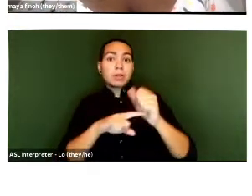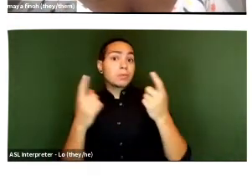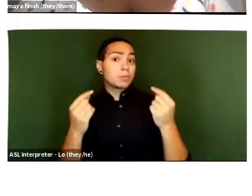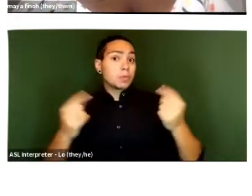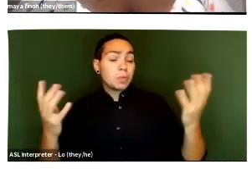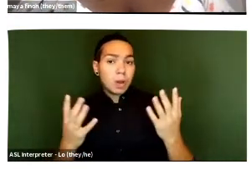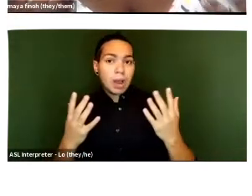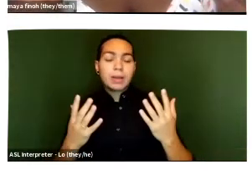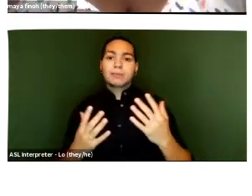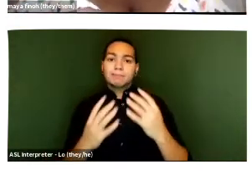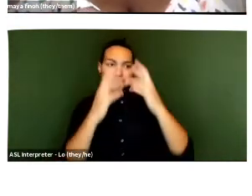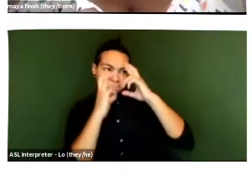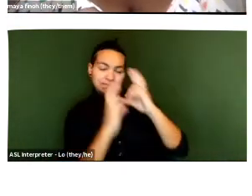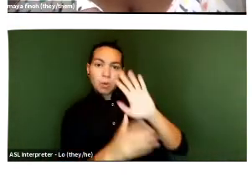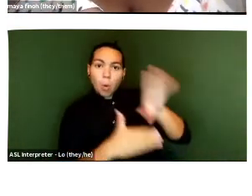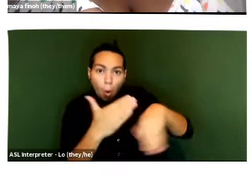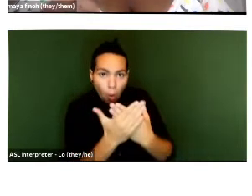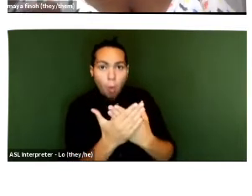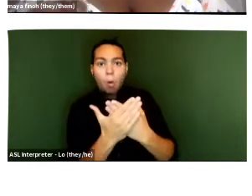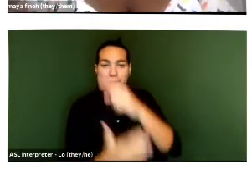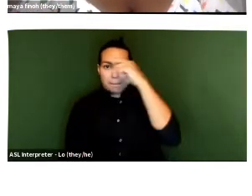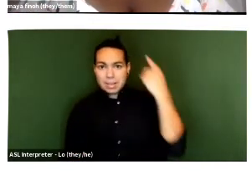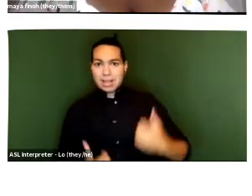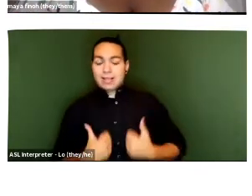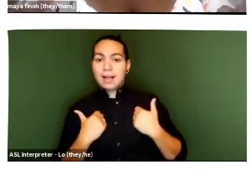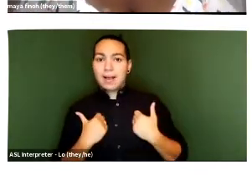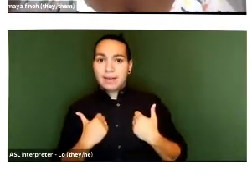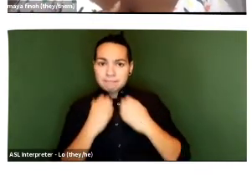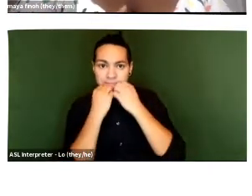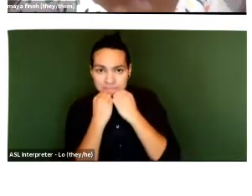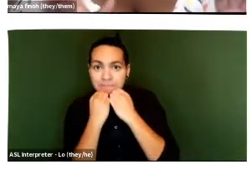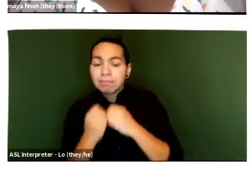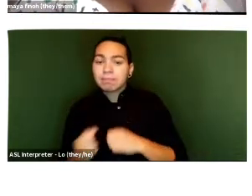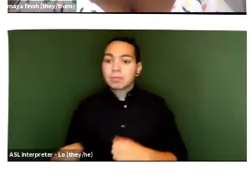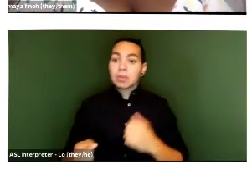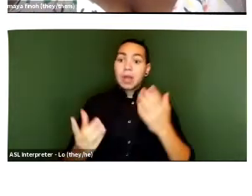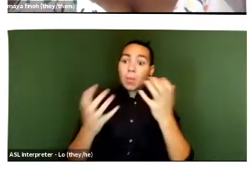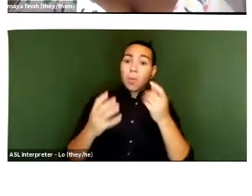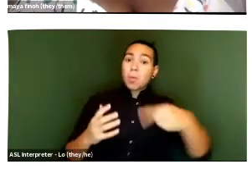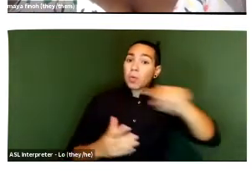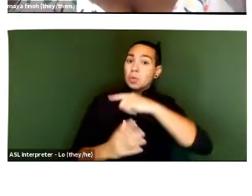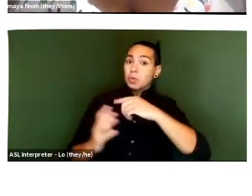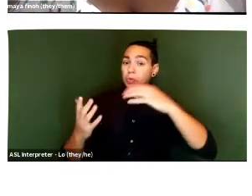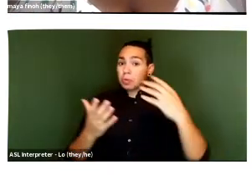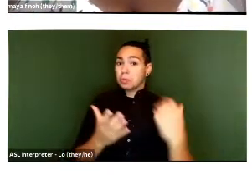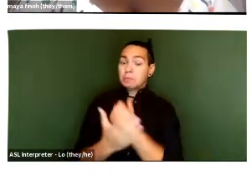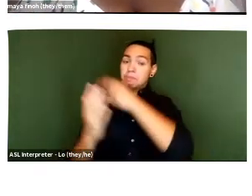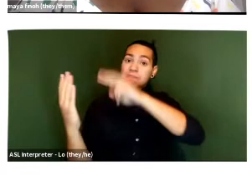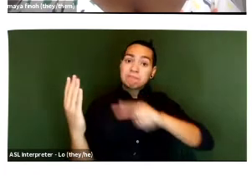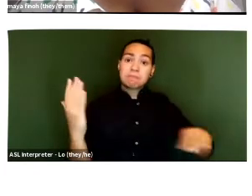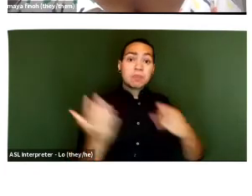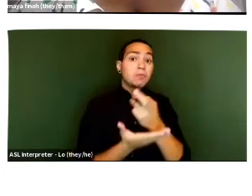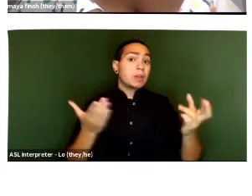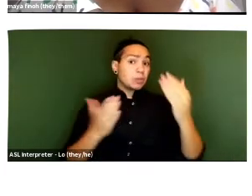lot of content, but my hope is that you all look at the further reading and resource list that I'll be sharing afterwards for more